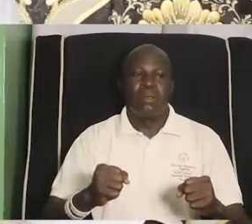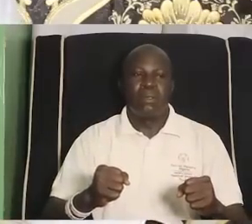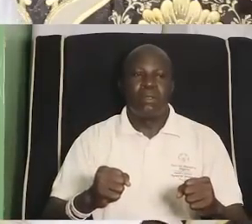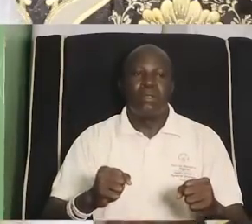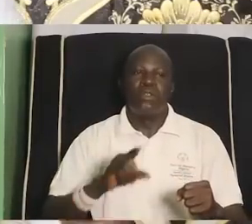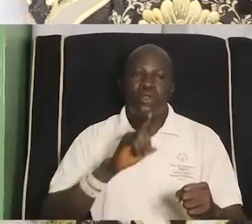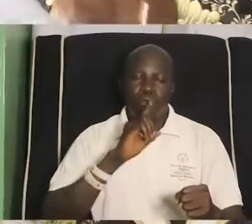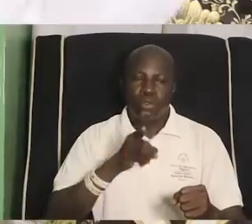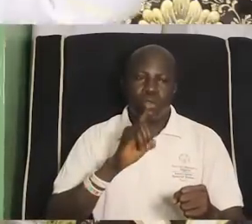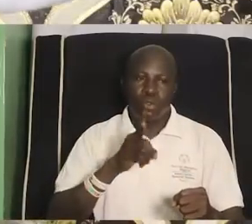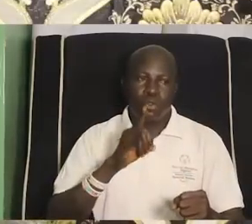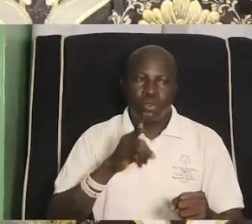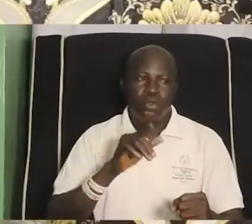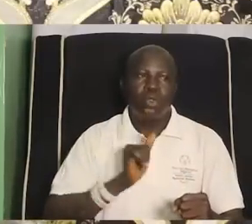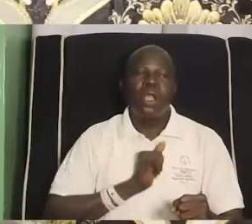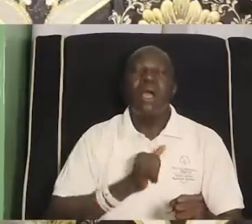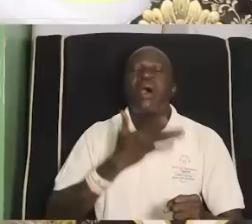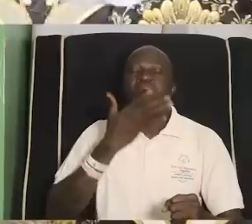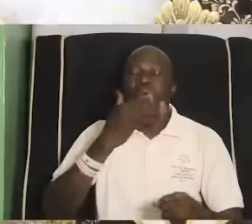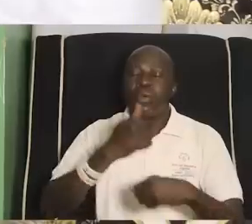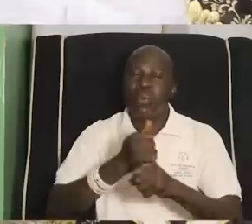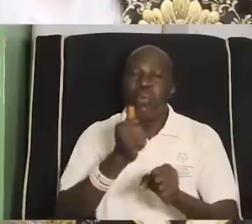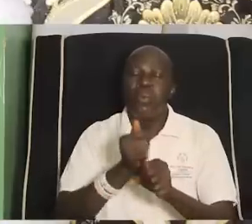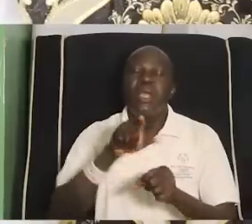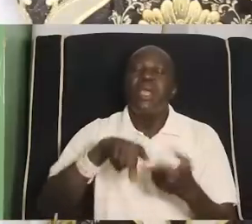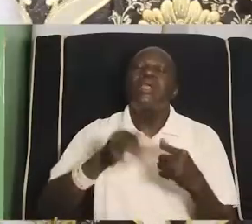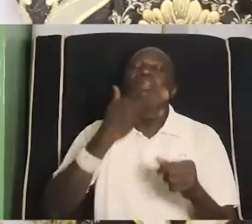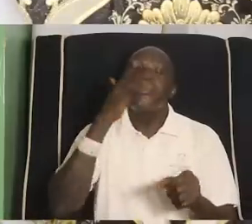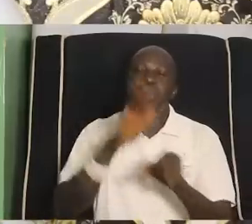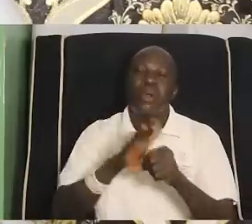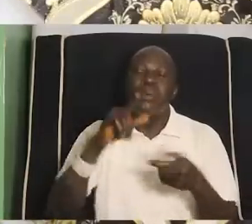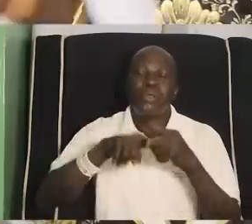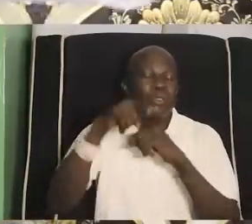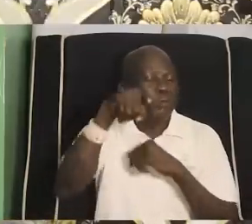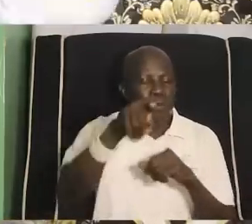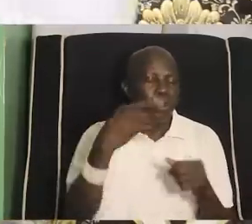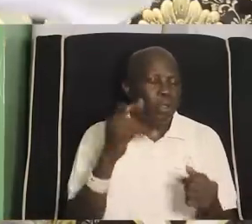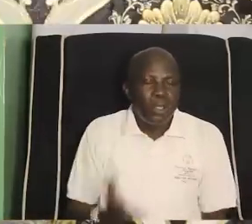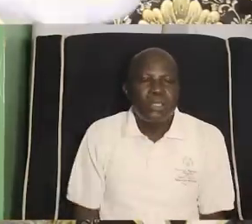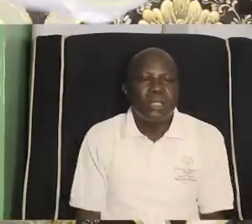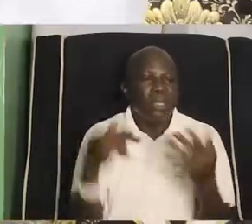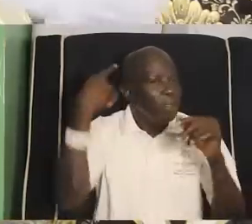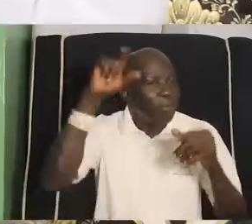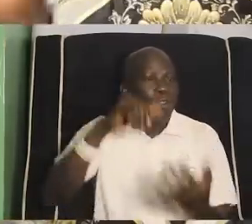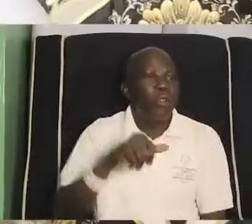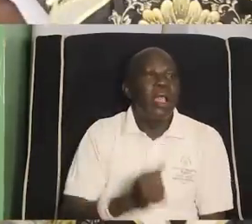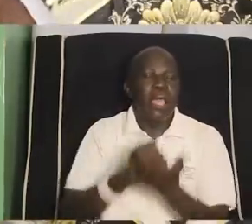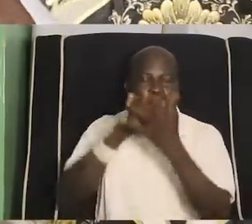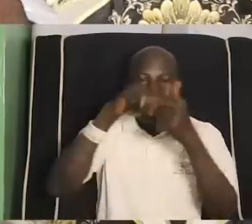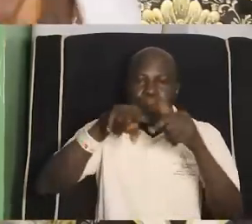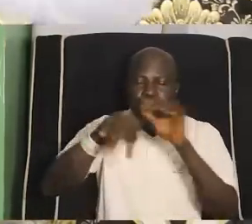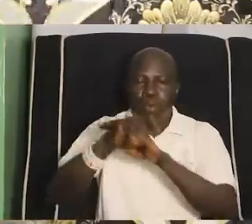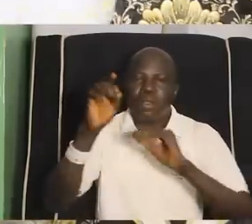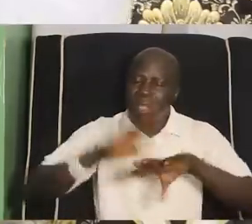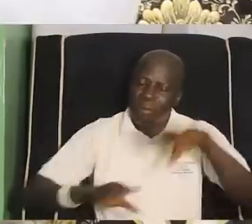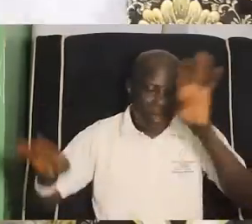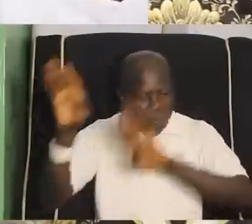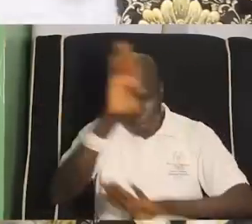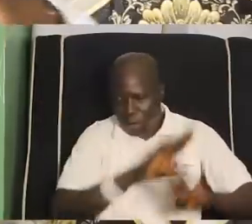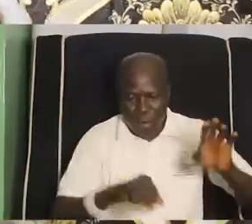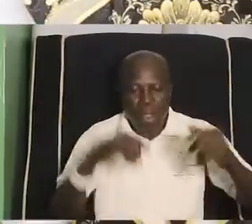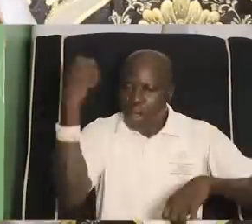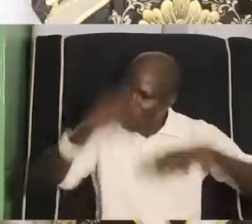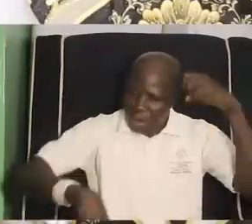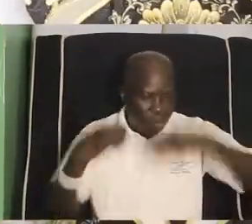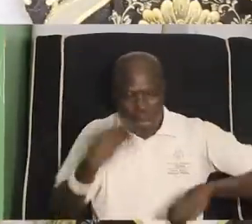ran lowo. Olorun ma dide fun iranlowo e. Amen. In that condition. Is coming to help